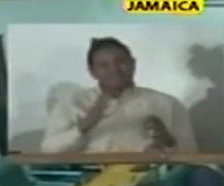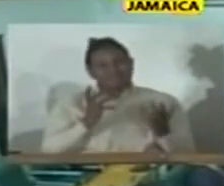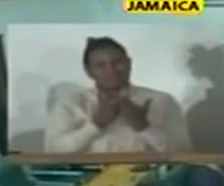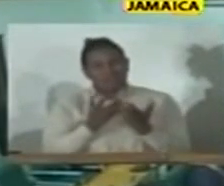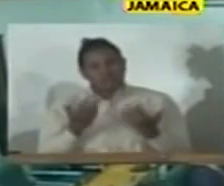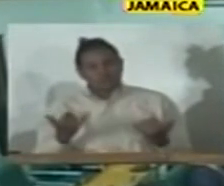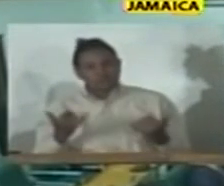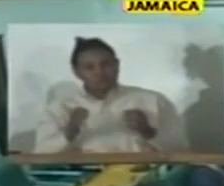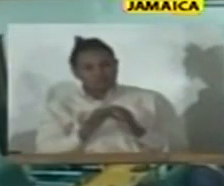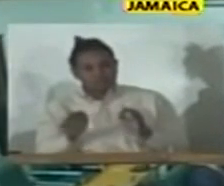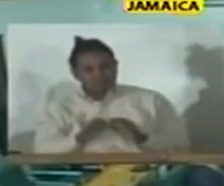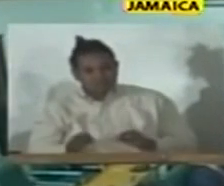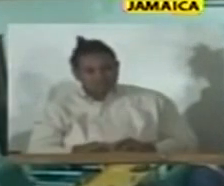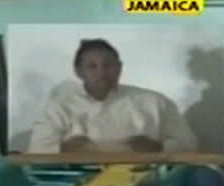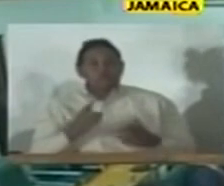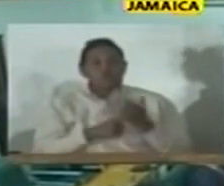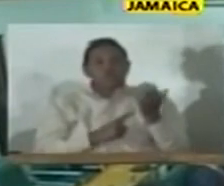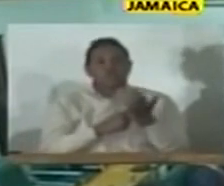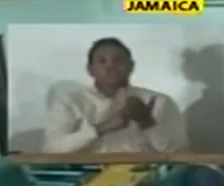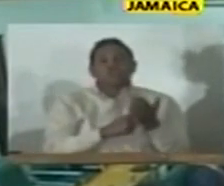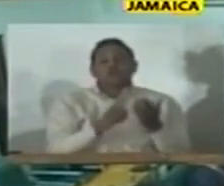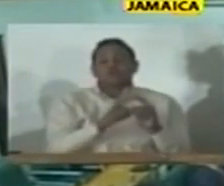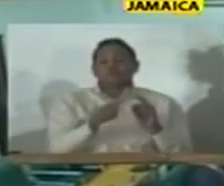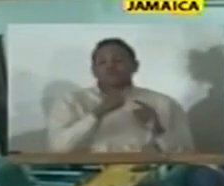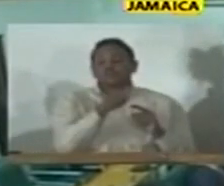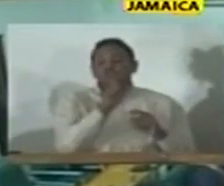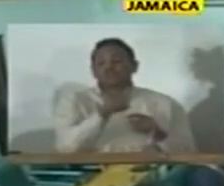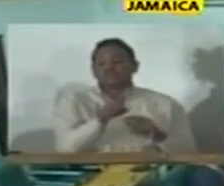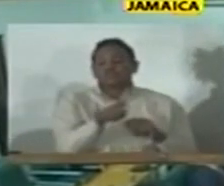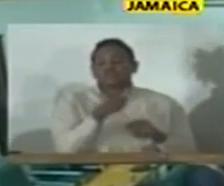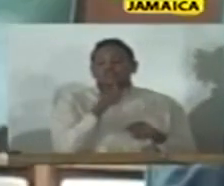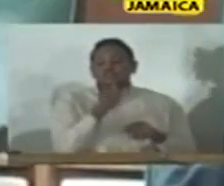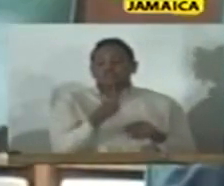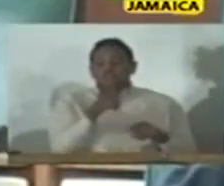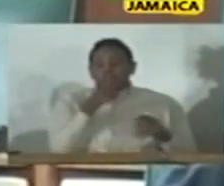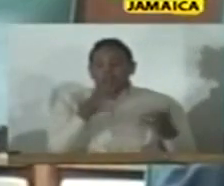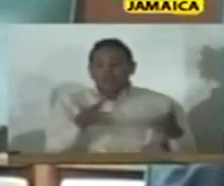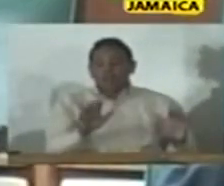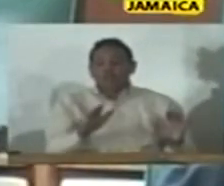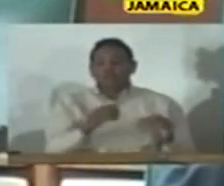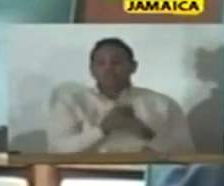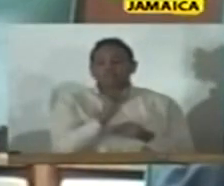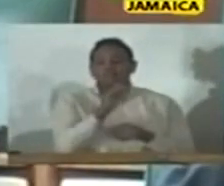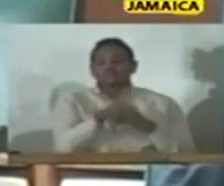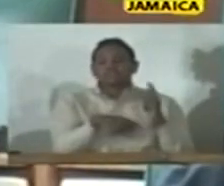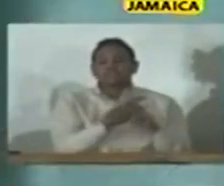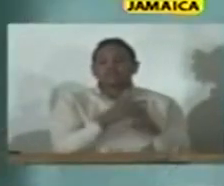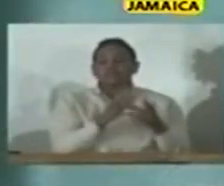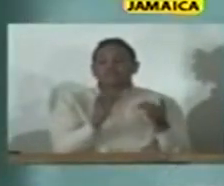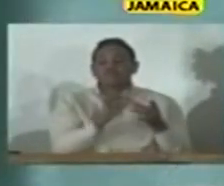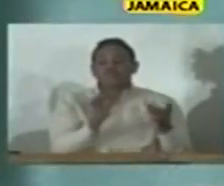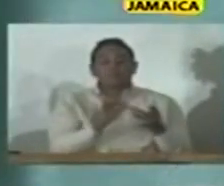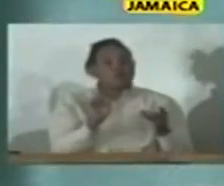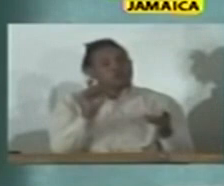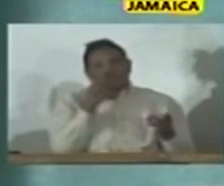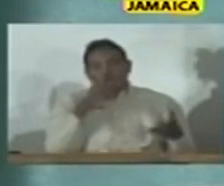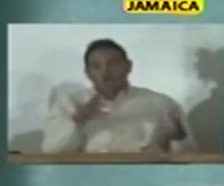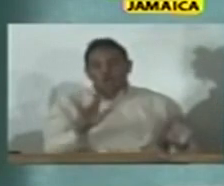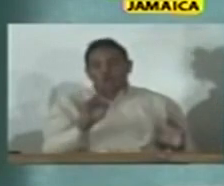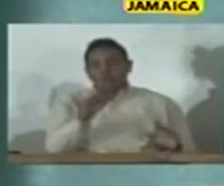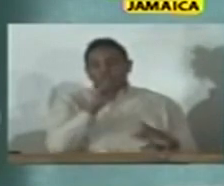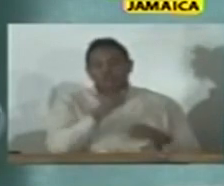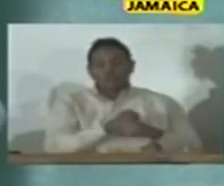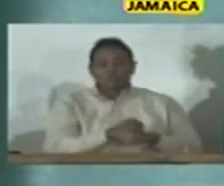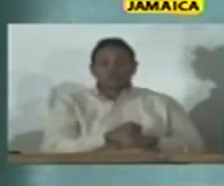he be subjected to not being able to make that kind of remark. I ask for your protection.